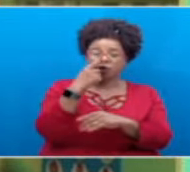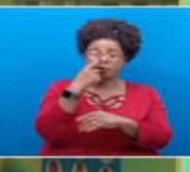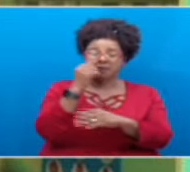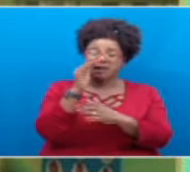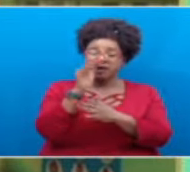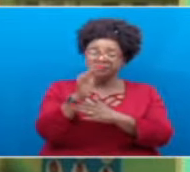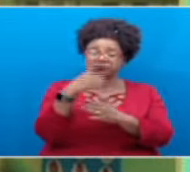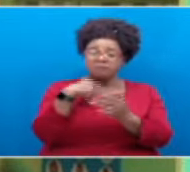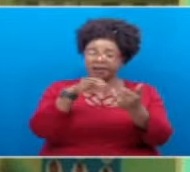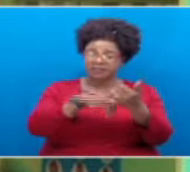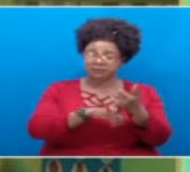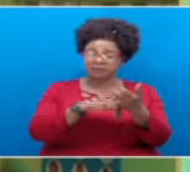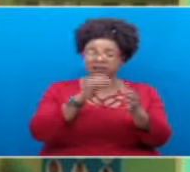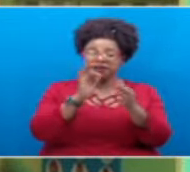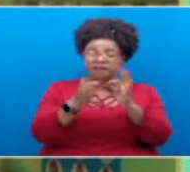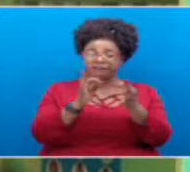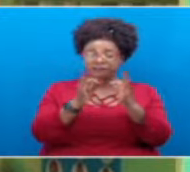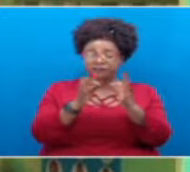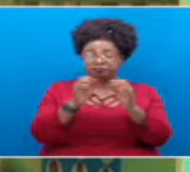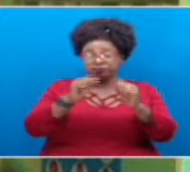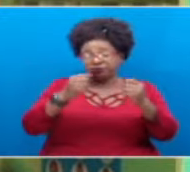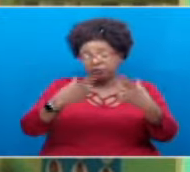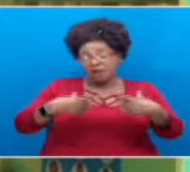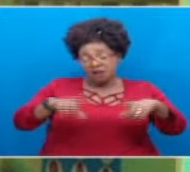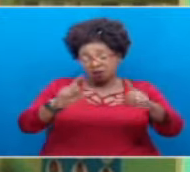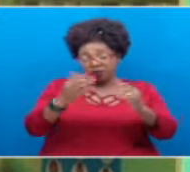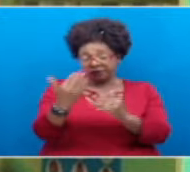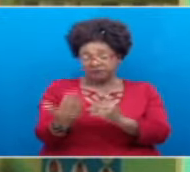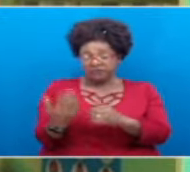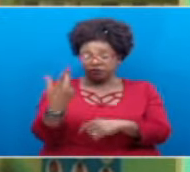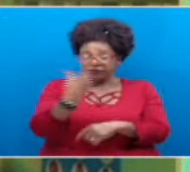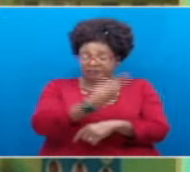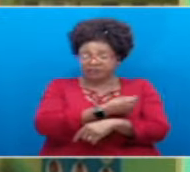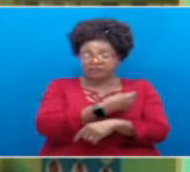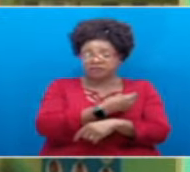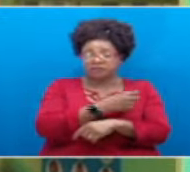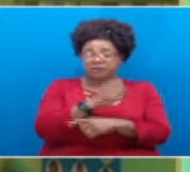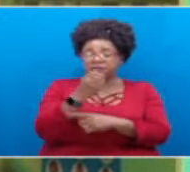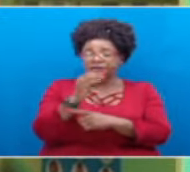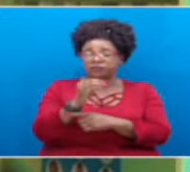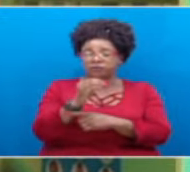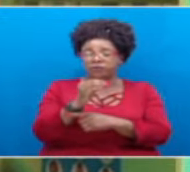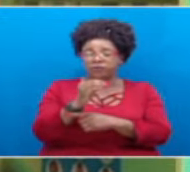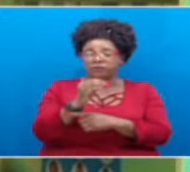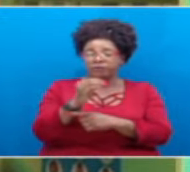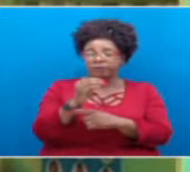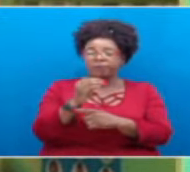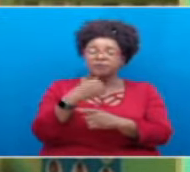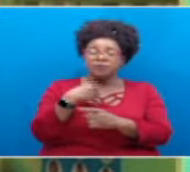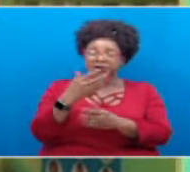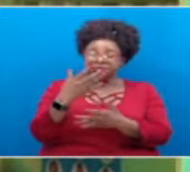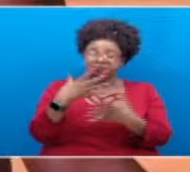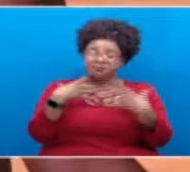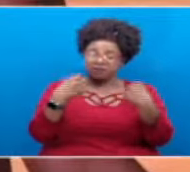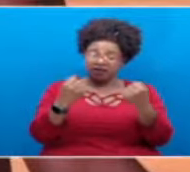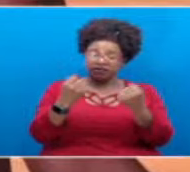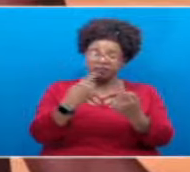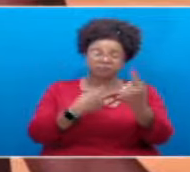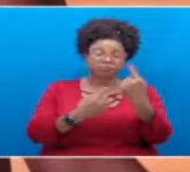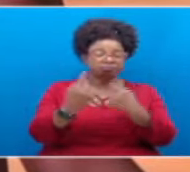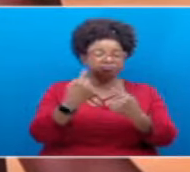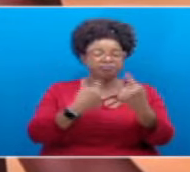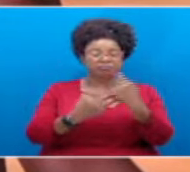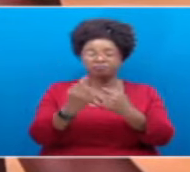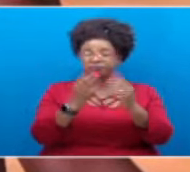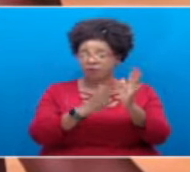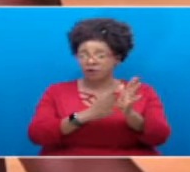whether she will allow the child to get this vaccine. So we used to give the health talk in the facility. We organized for